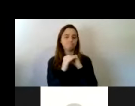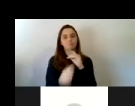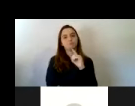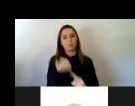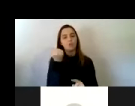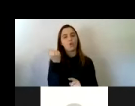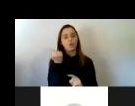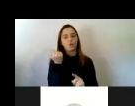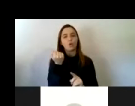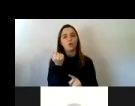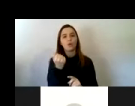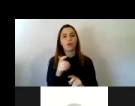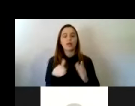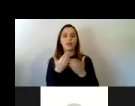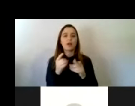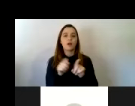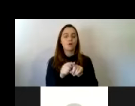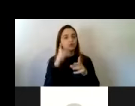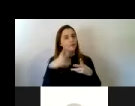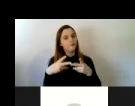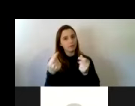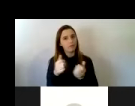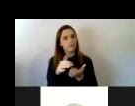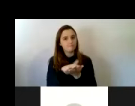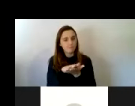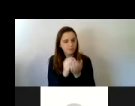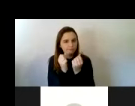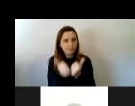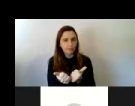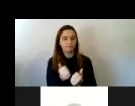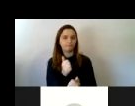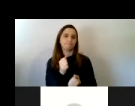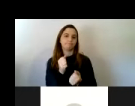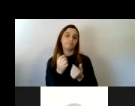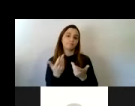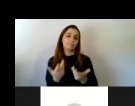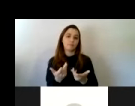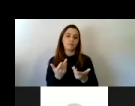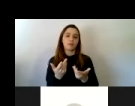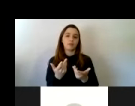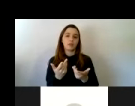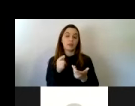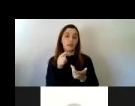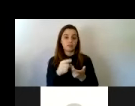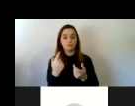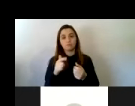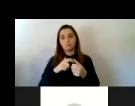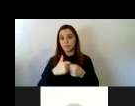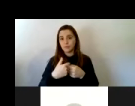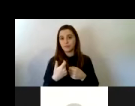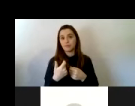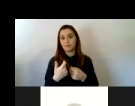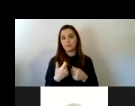a sustainable development, and that's considered to be main parts of the achieving the agenda